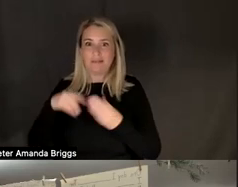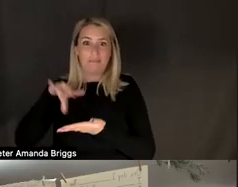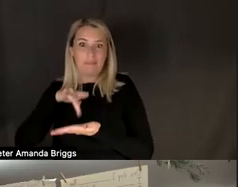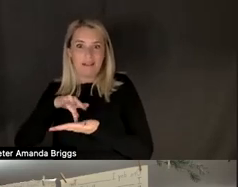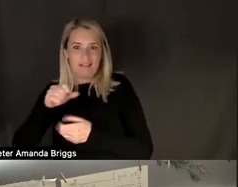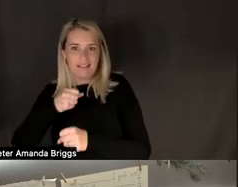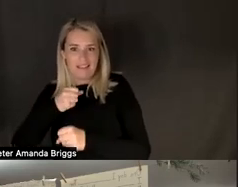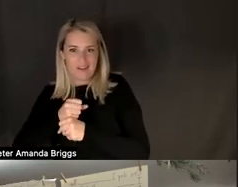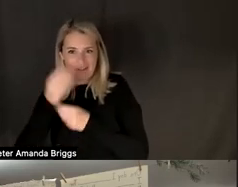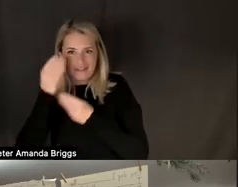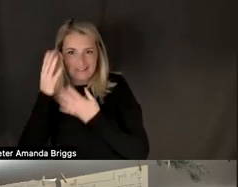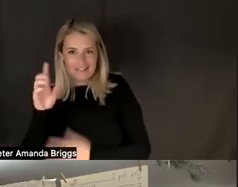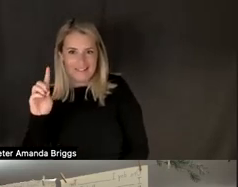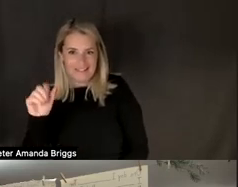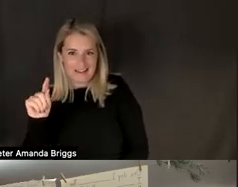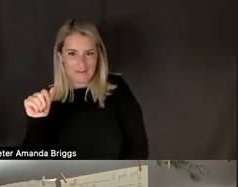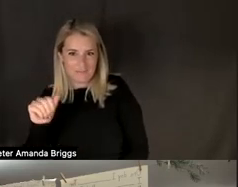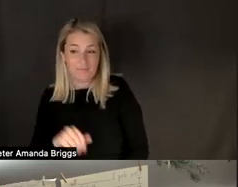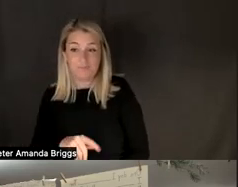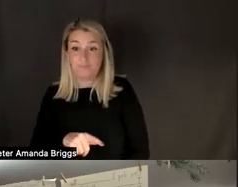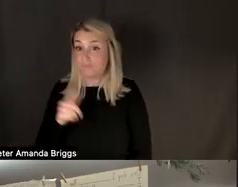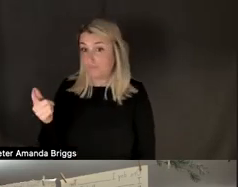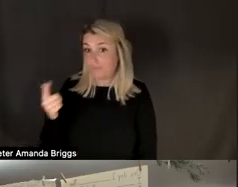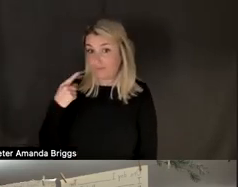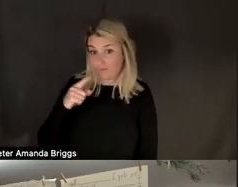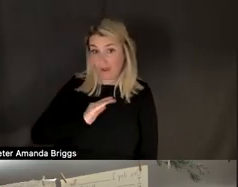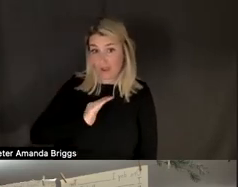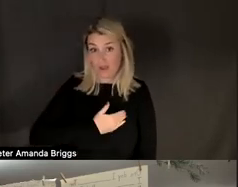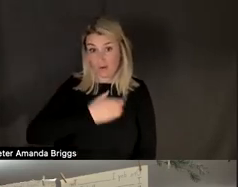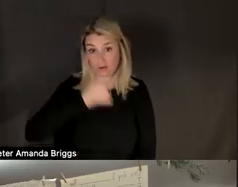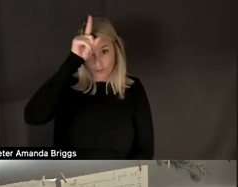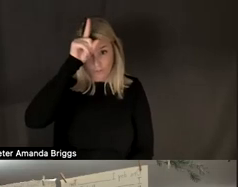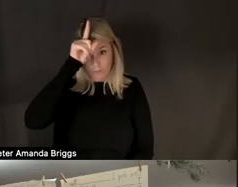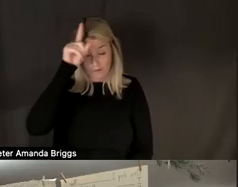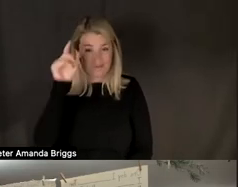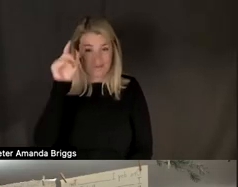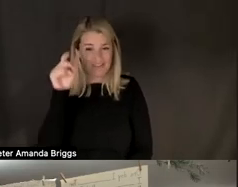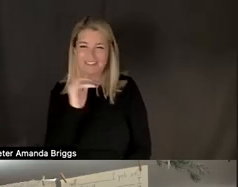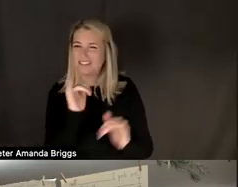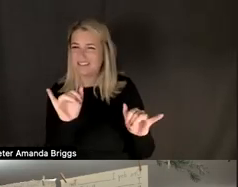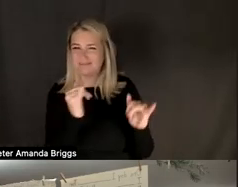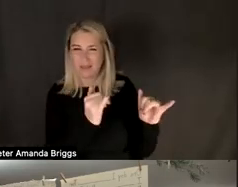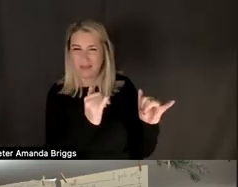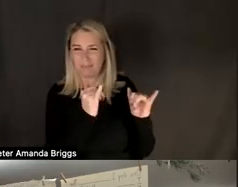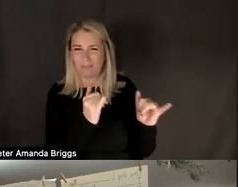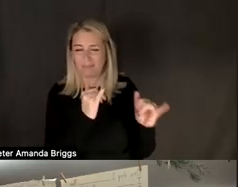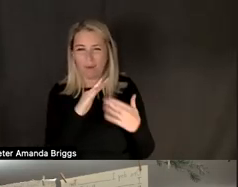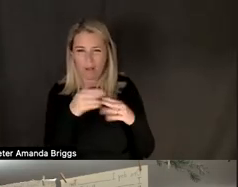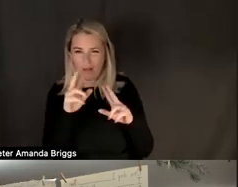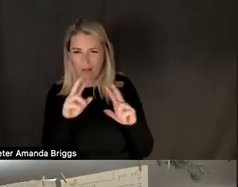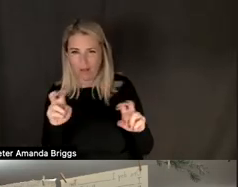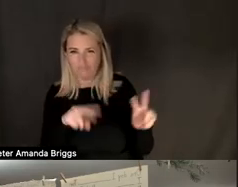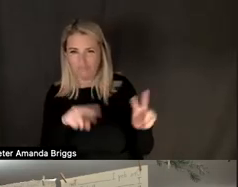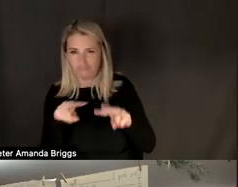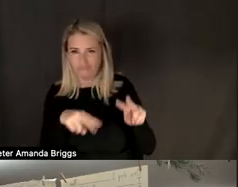the German side looked very similar. It was also the whole analysis of like all the our groups in